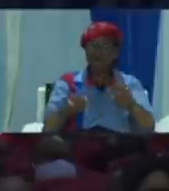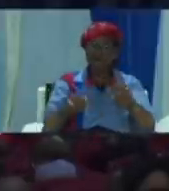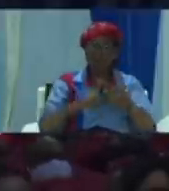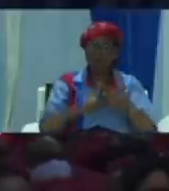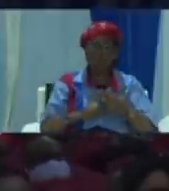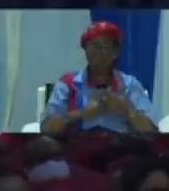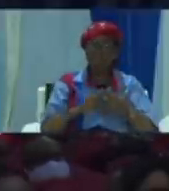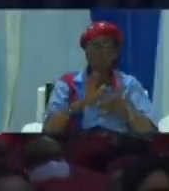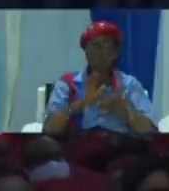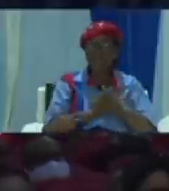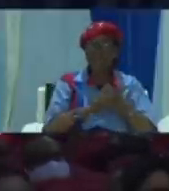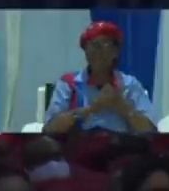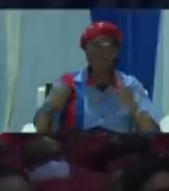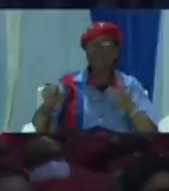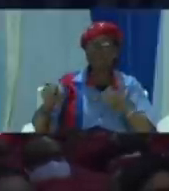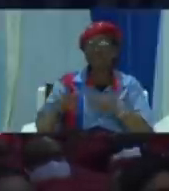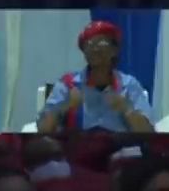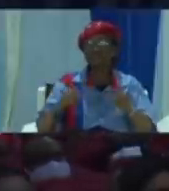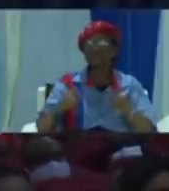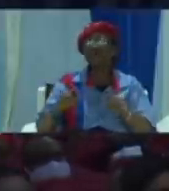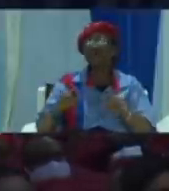receipt.